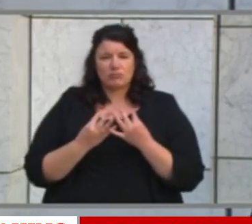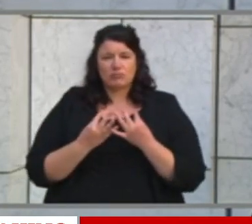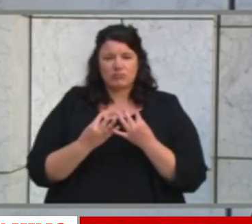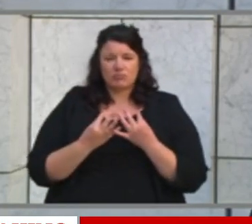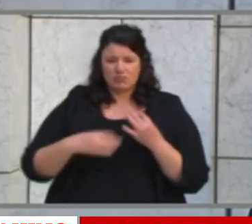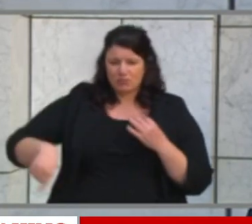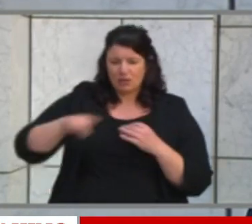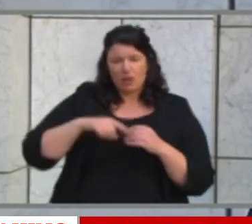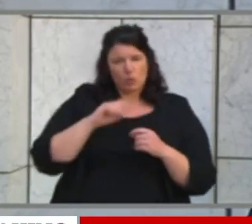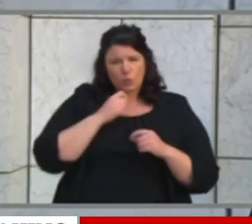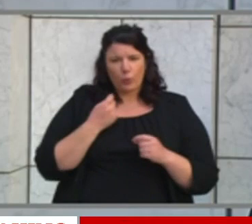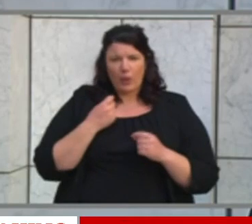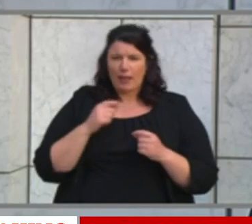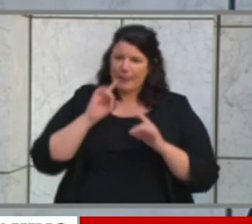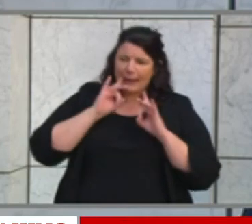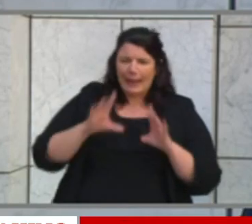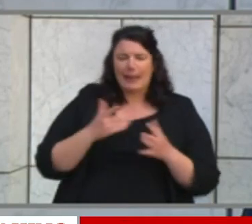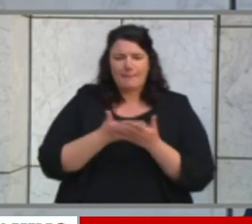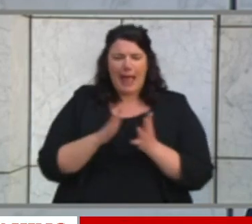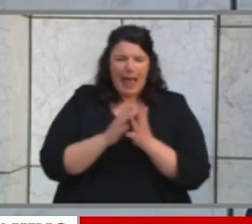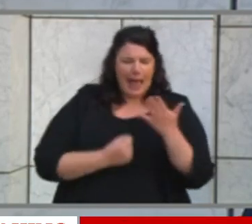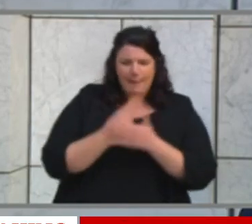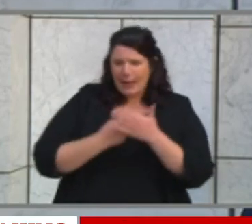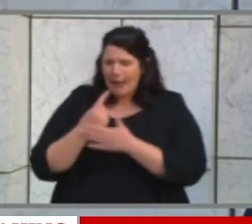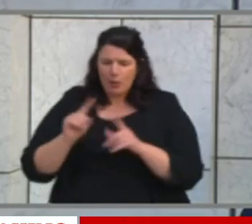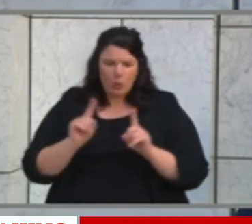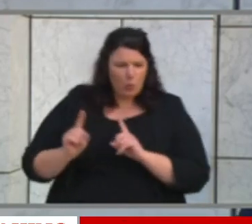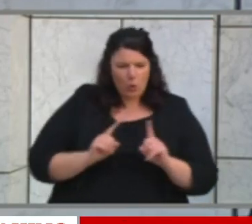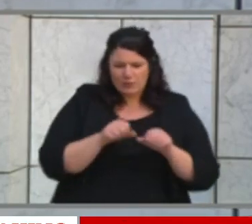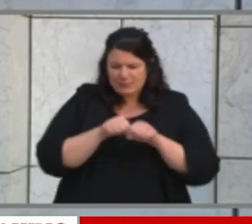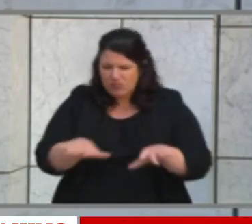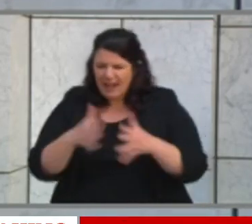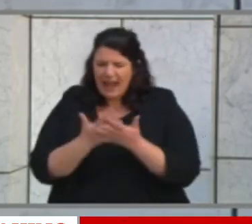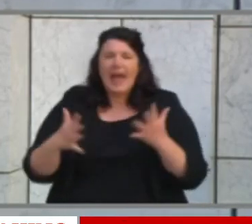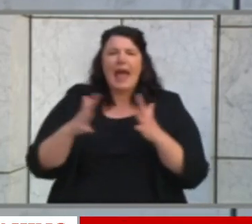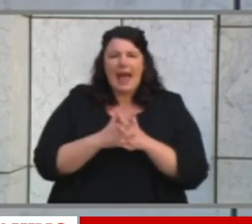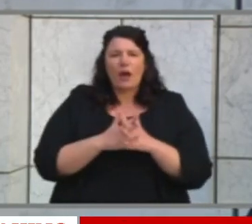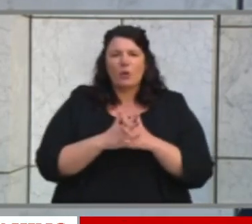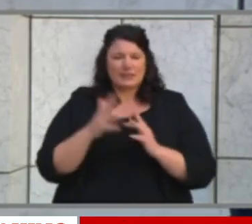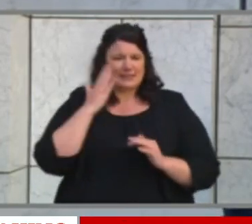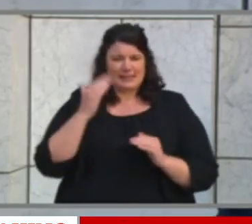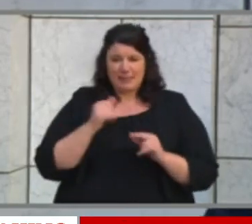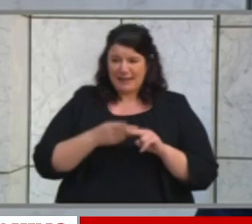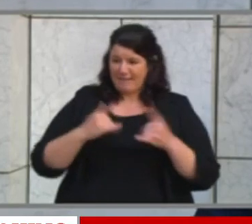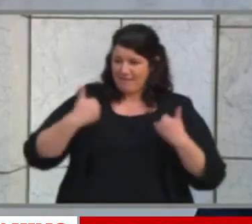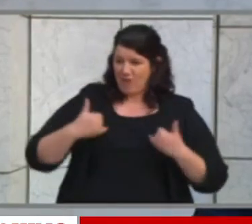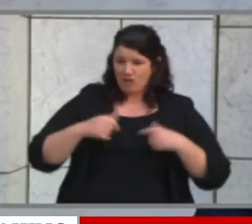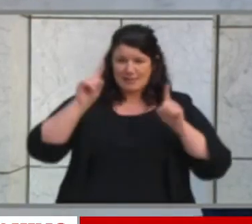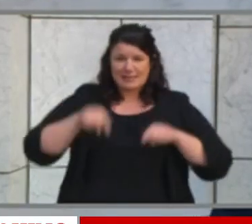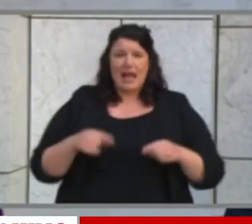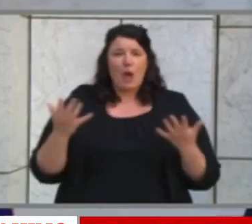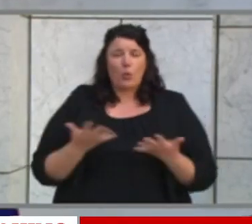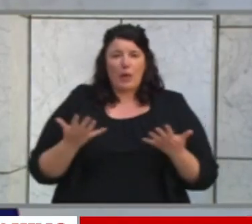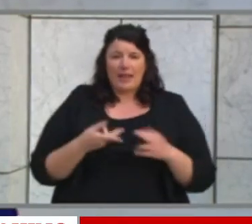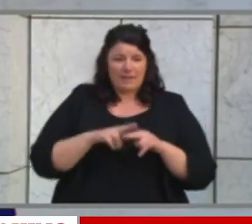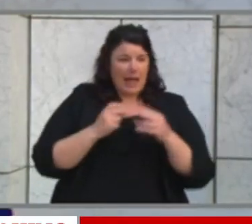the WHO act with great transparency. I think this is important regardless of where a virus might break out. If it happened